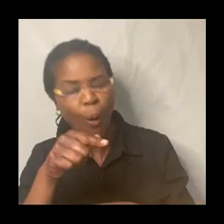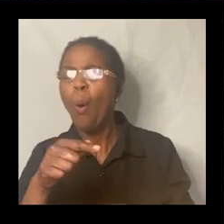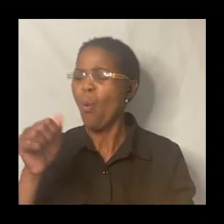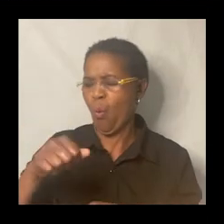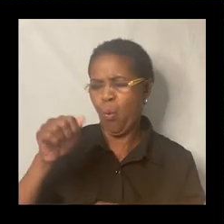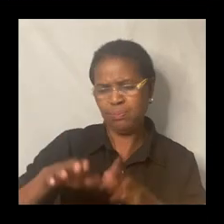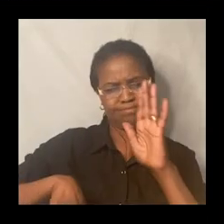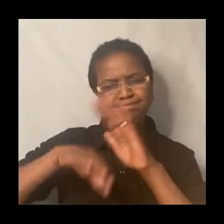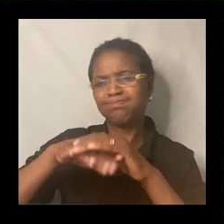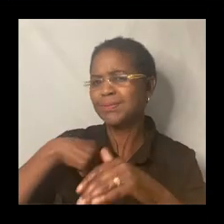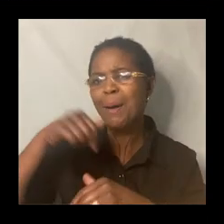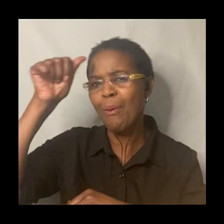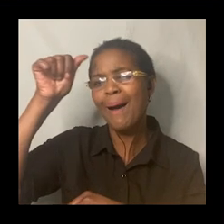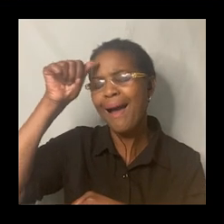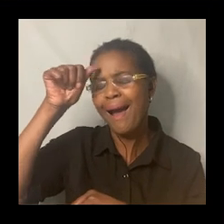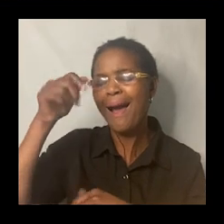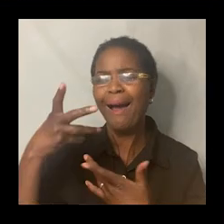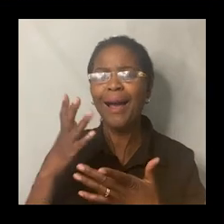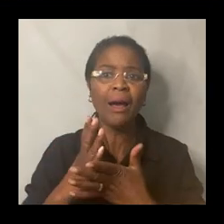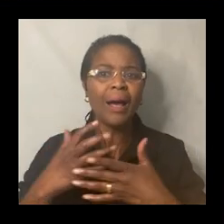Completely. And I think it's interesting because I think